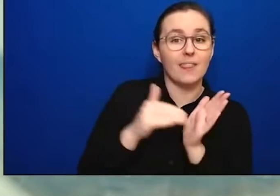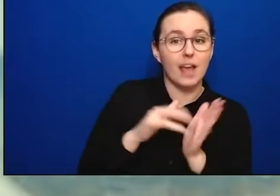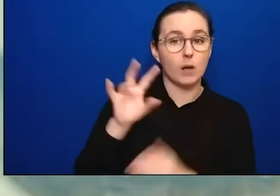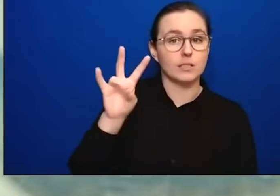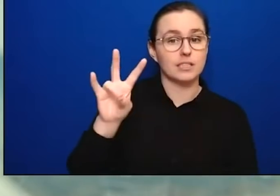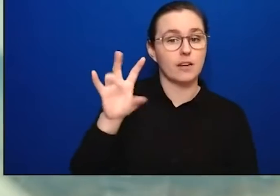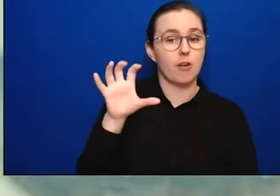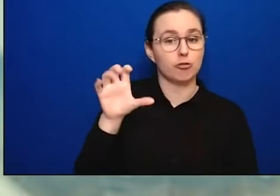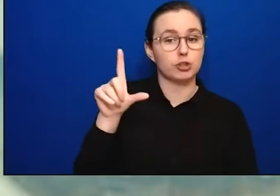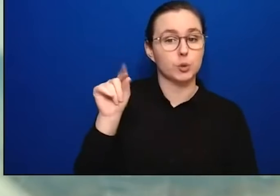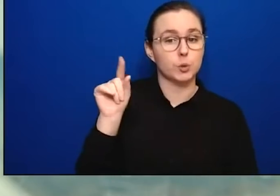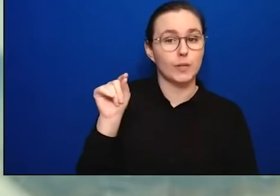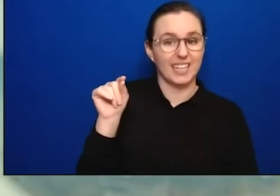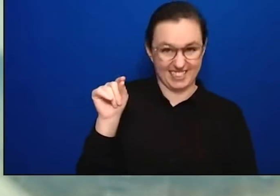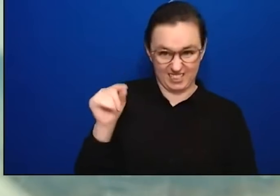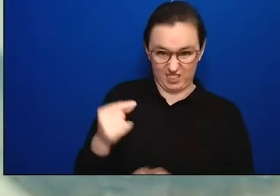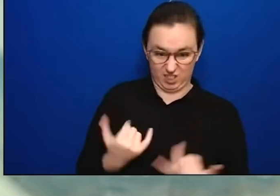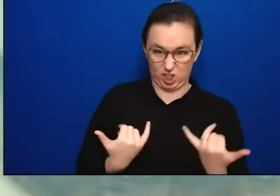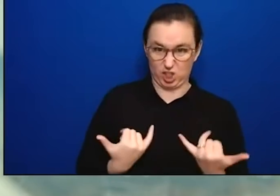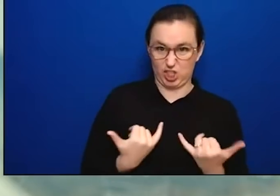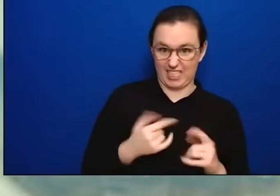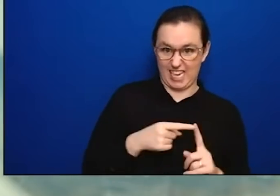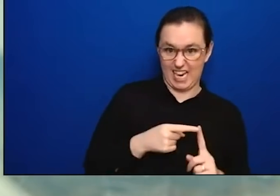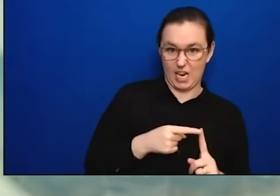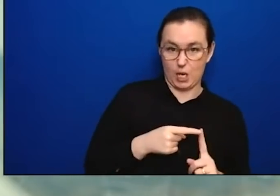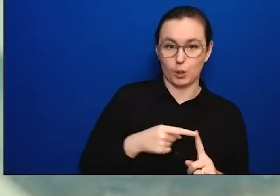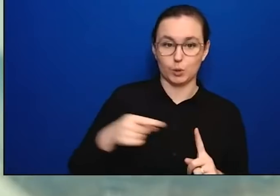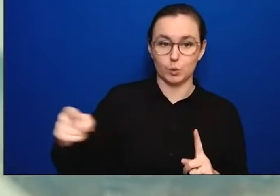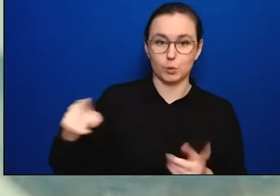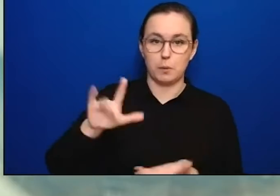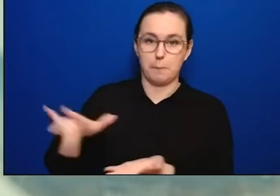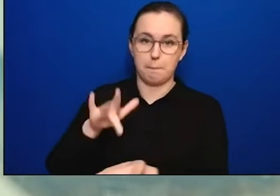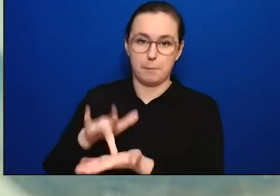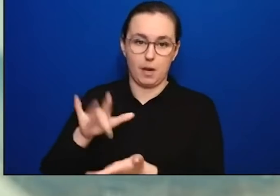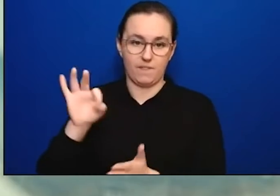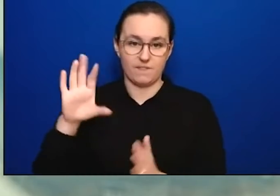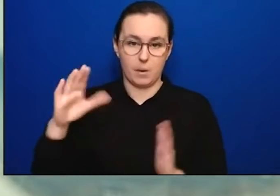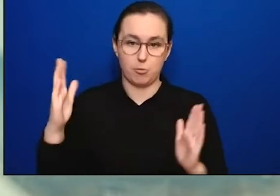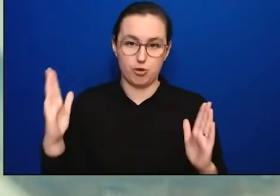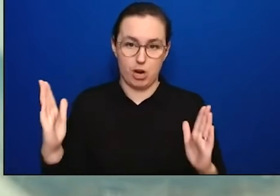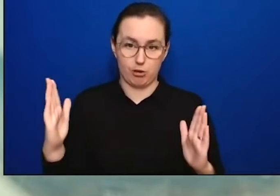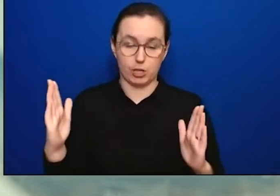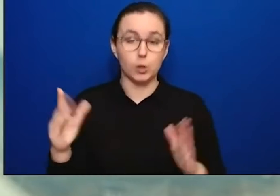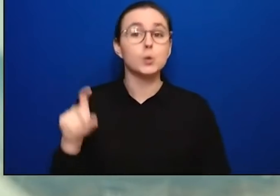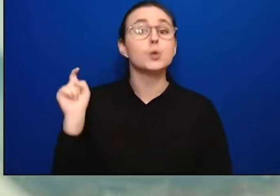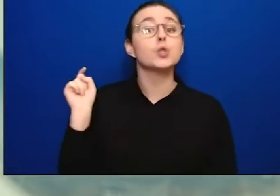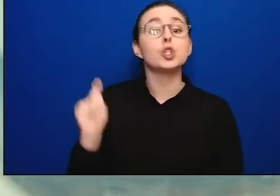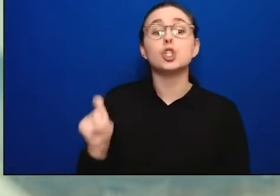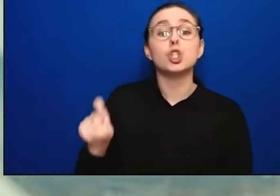10,868,720 tests between today, January 25th, and the middle of February. This is a reduction from the